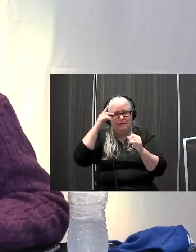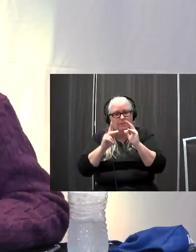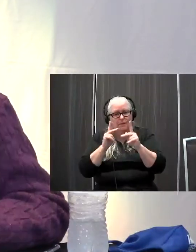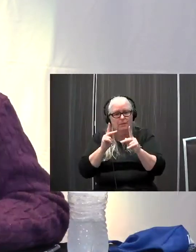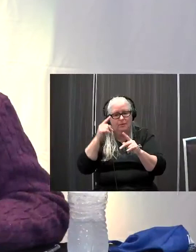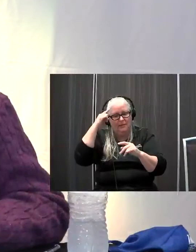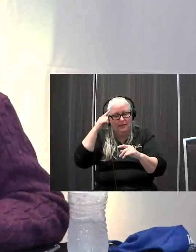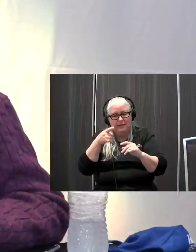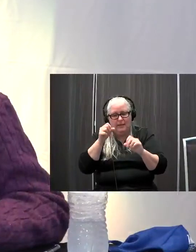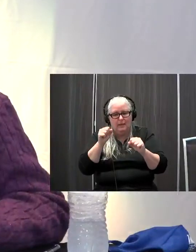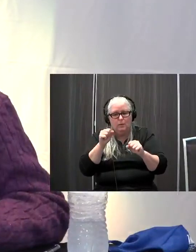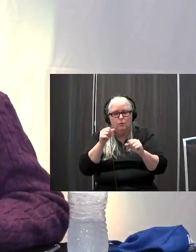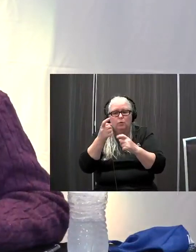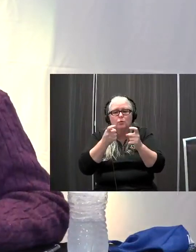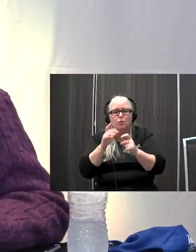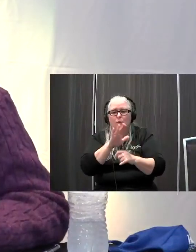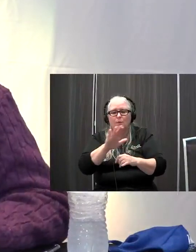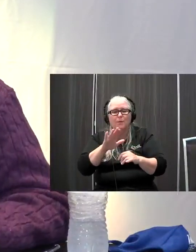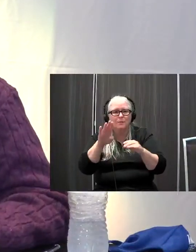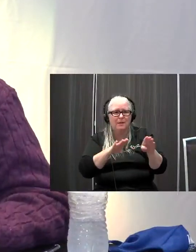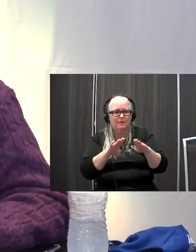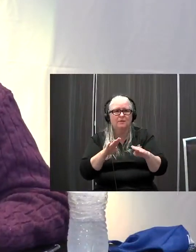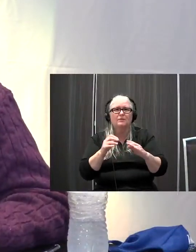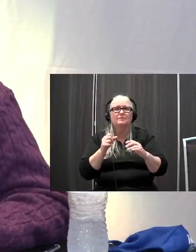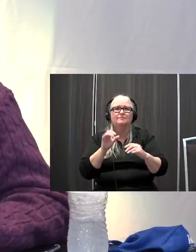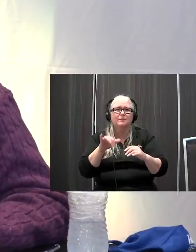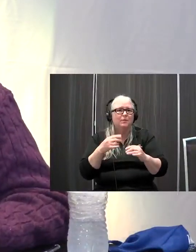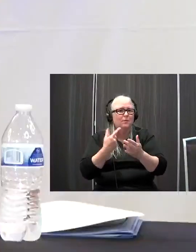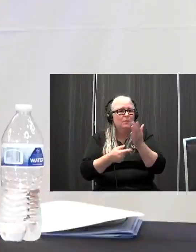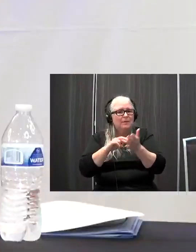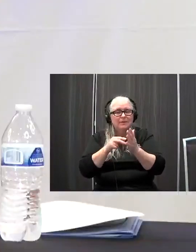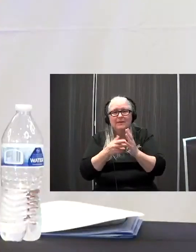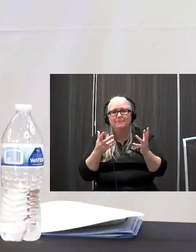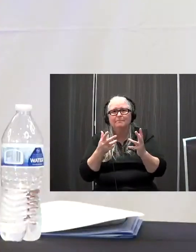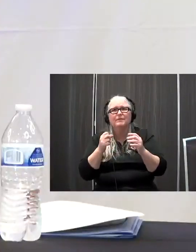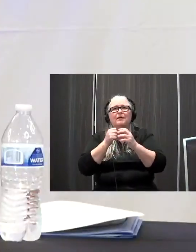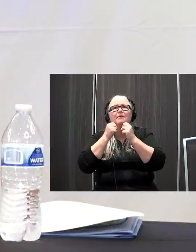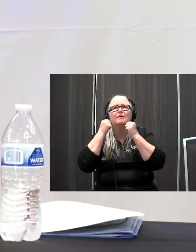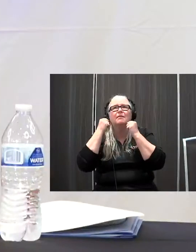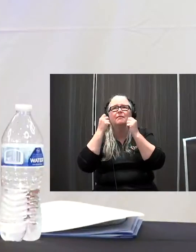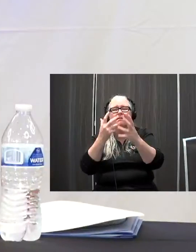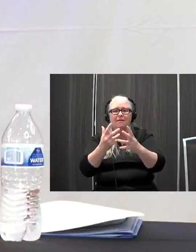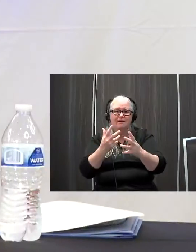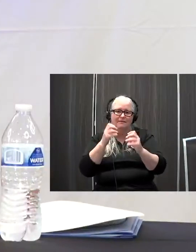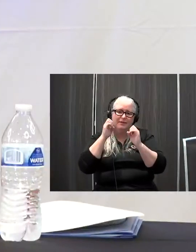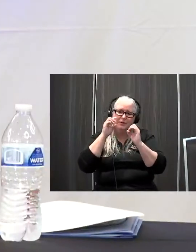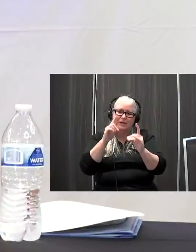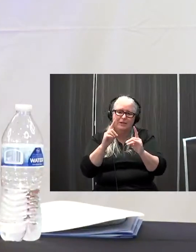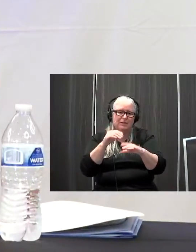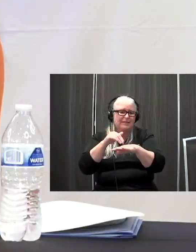them. A lot of education, I think, and Send them to this